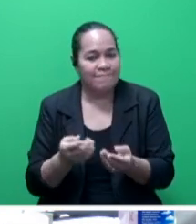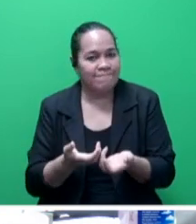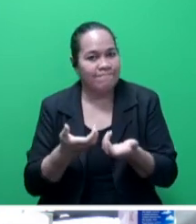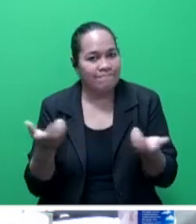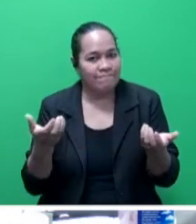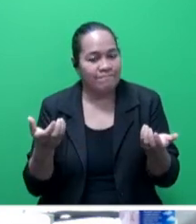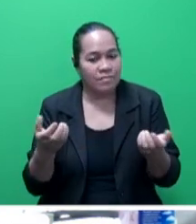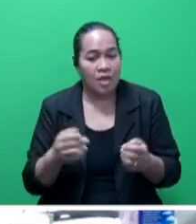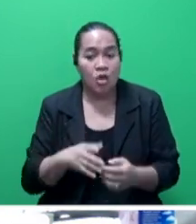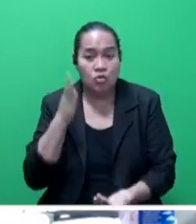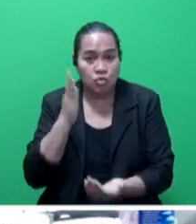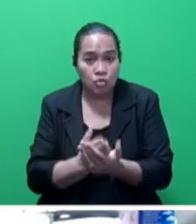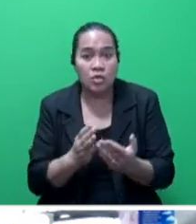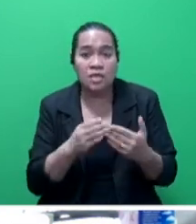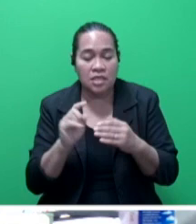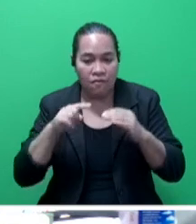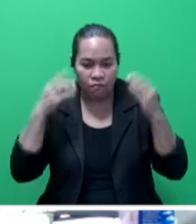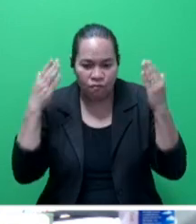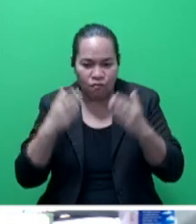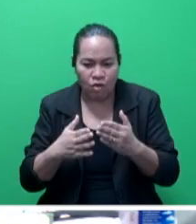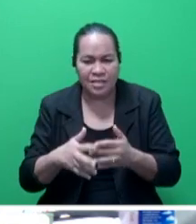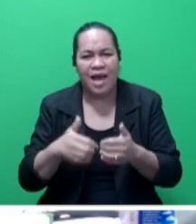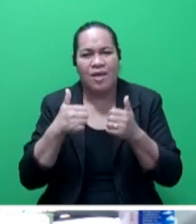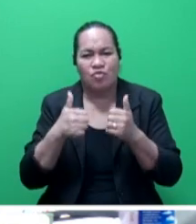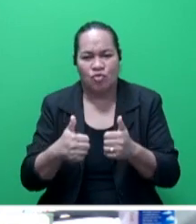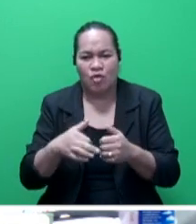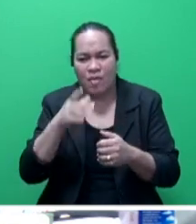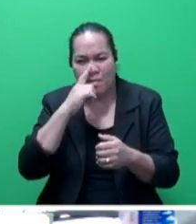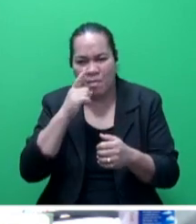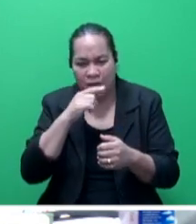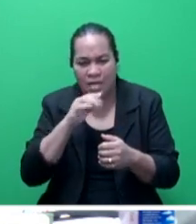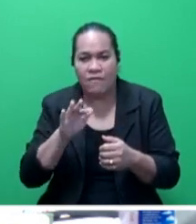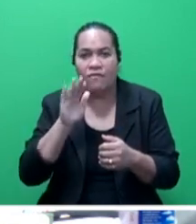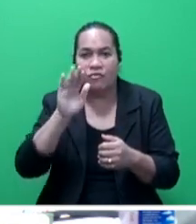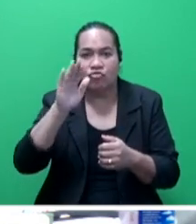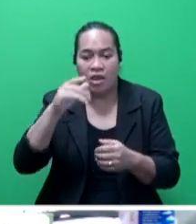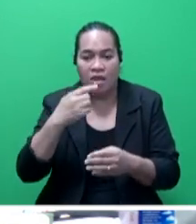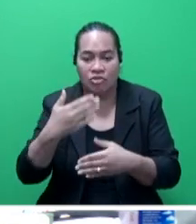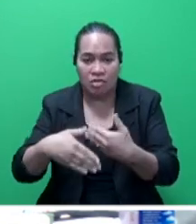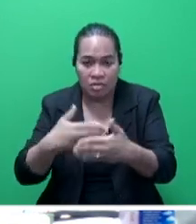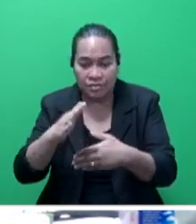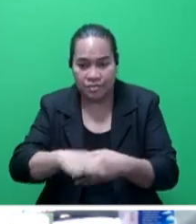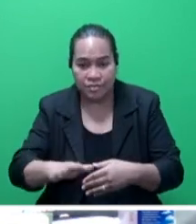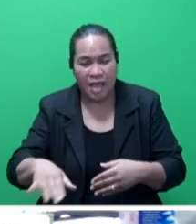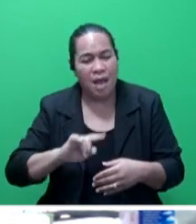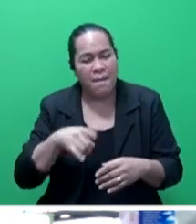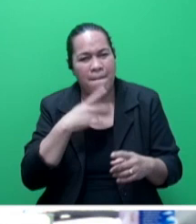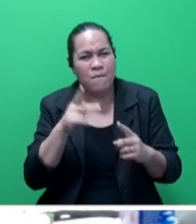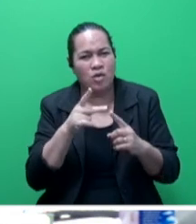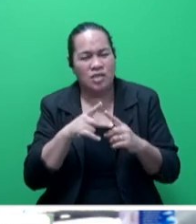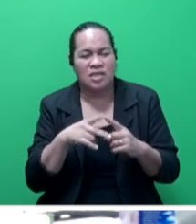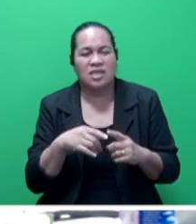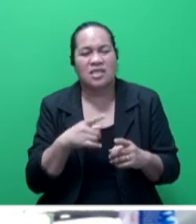true leaders, they are focused about the good of the people and the future generation, whereas politicians, it's all about